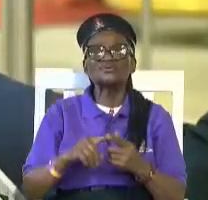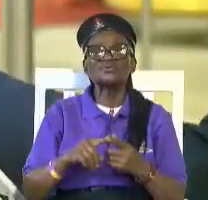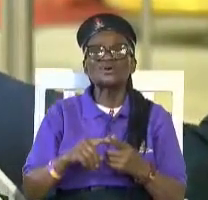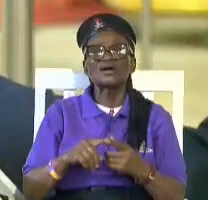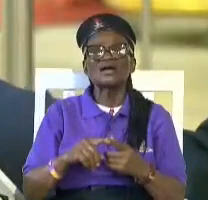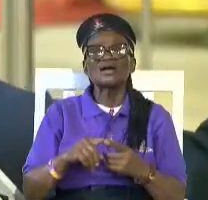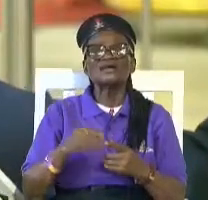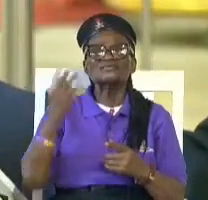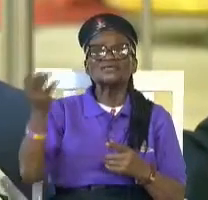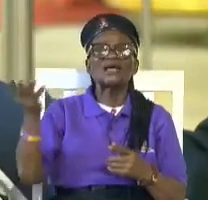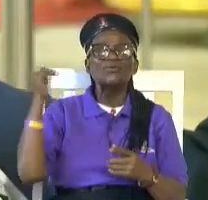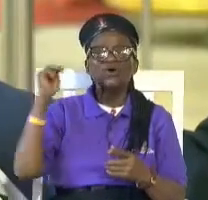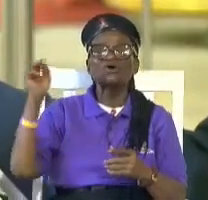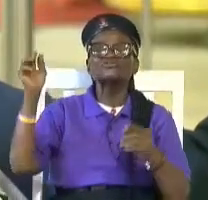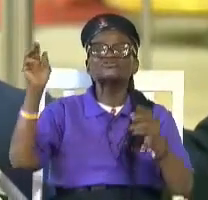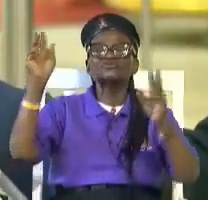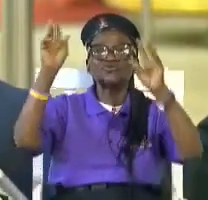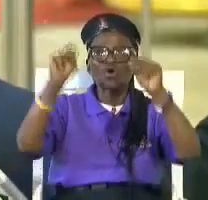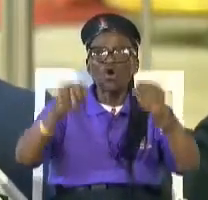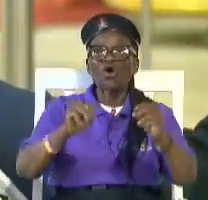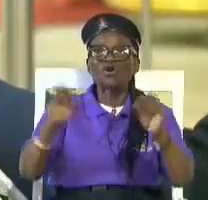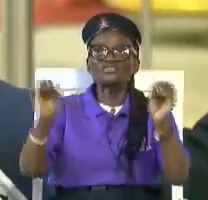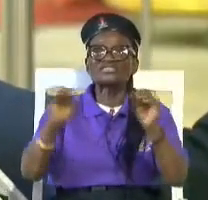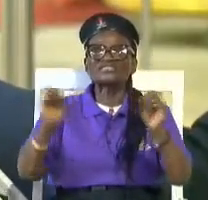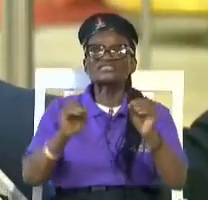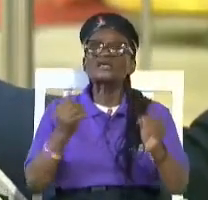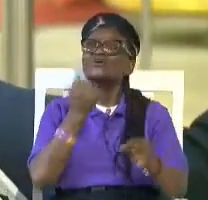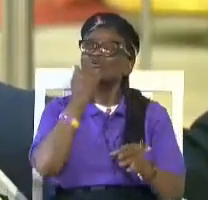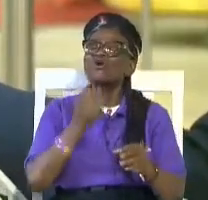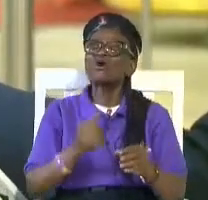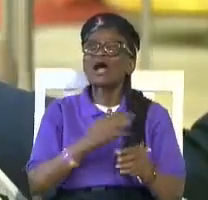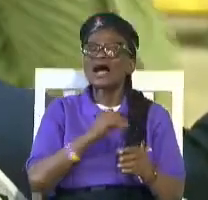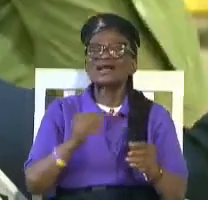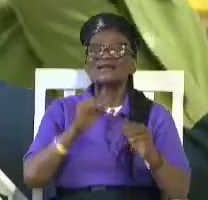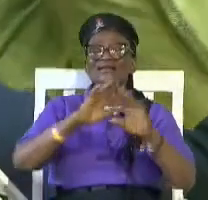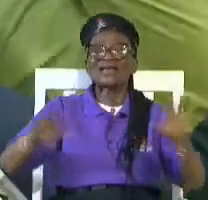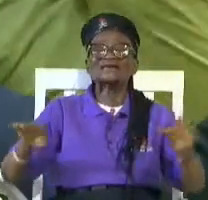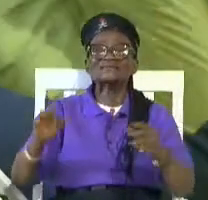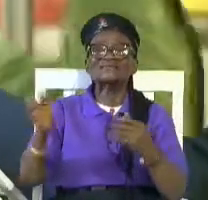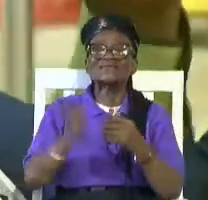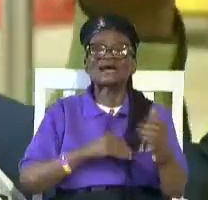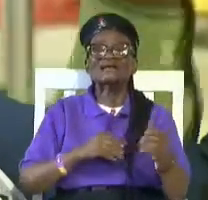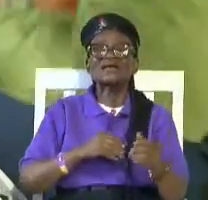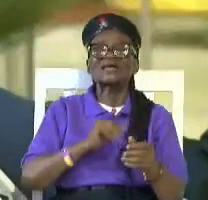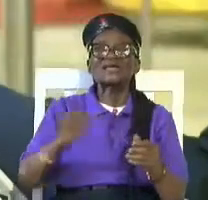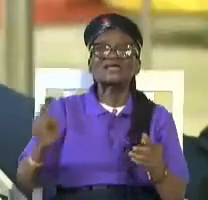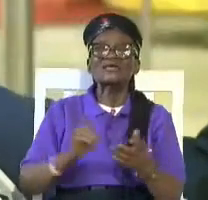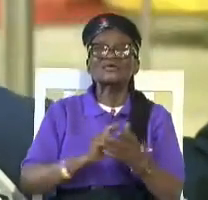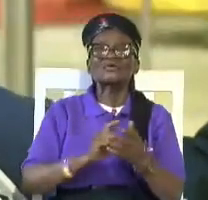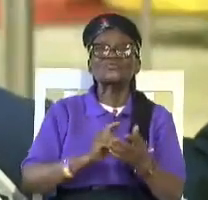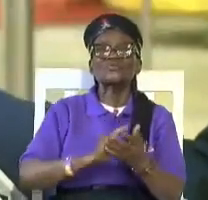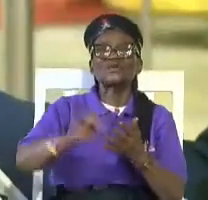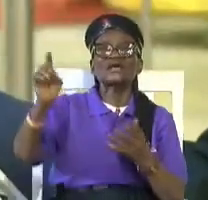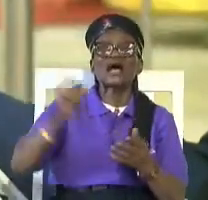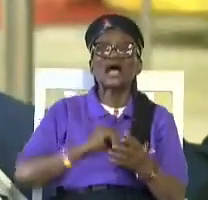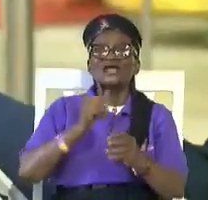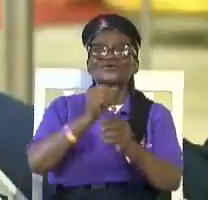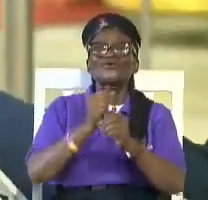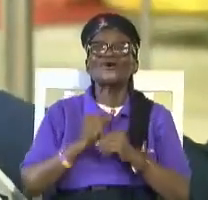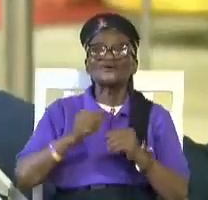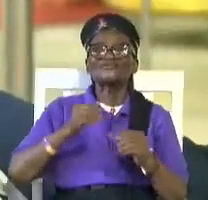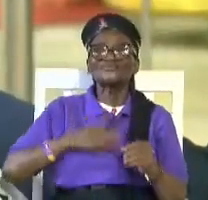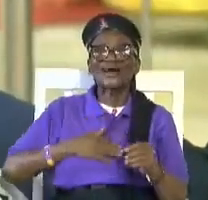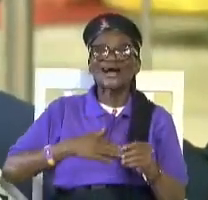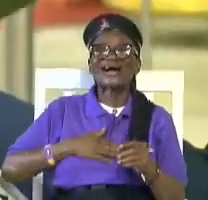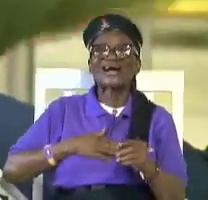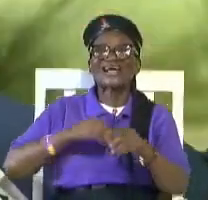There was no effect on the cloth. And less than a week, I got my skin back. Let somebody shout